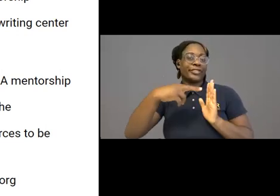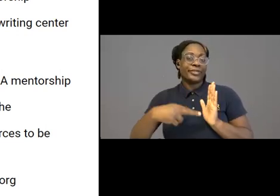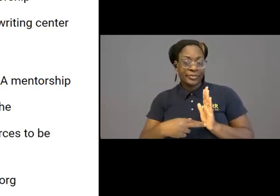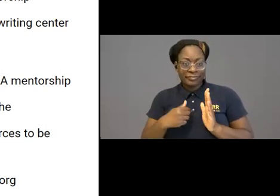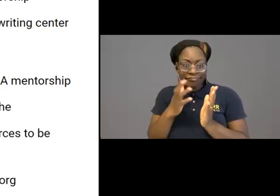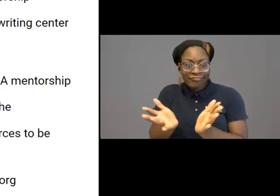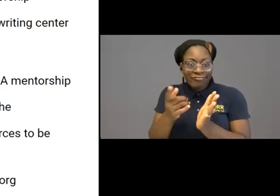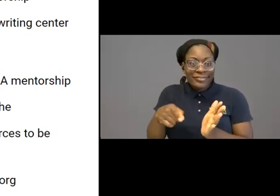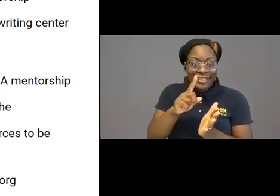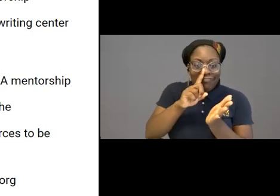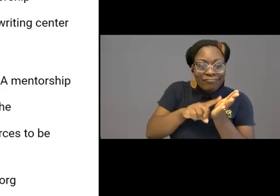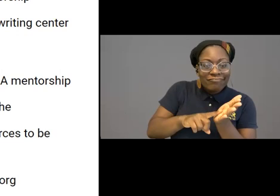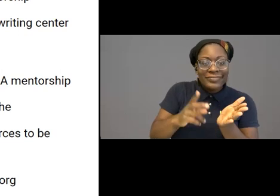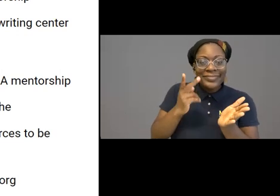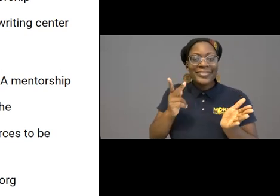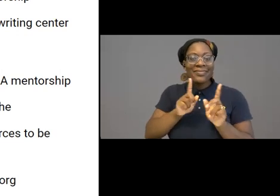able to put something together then.